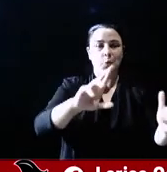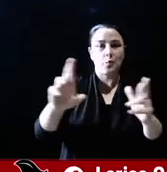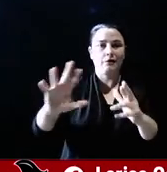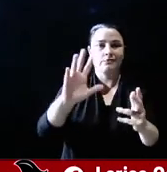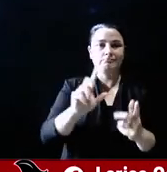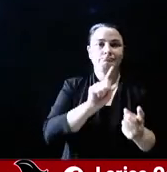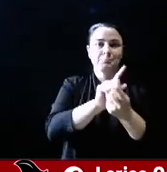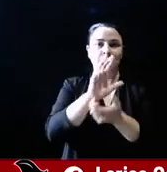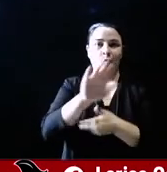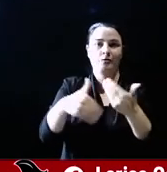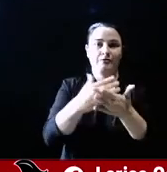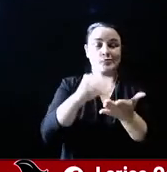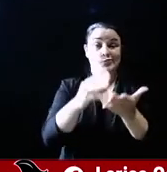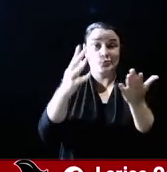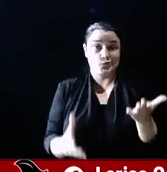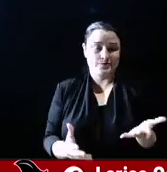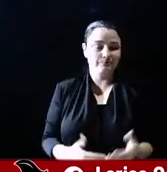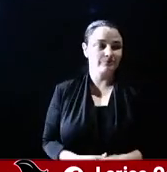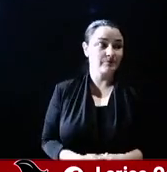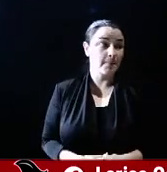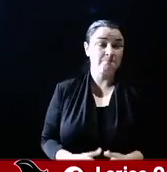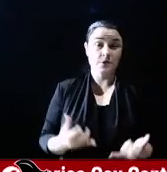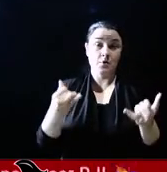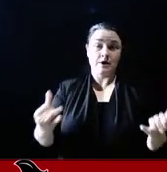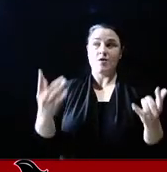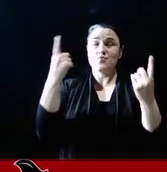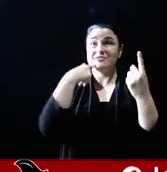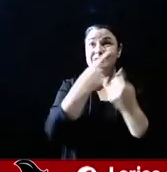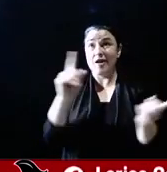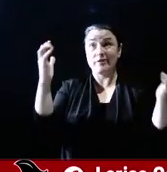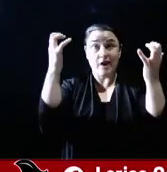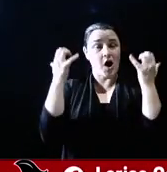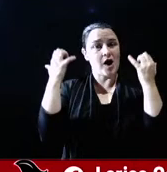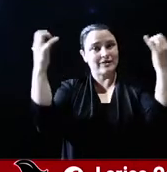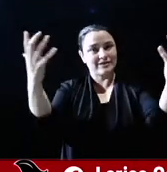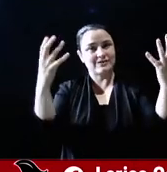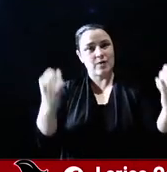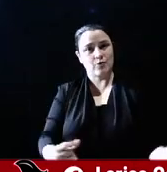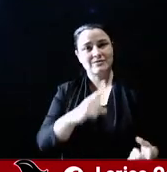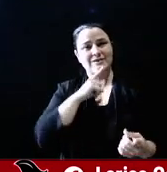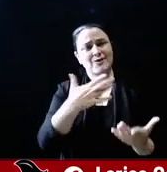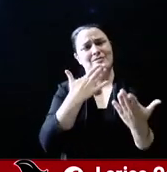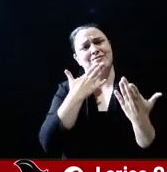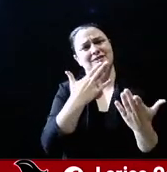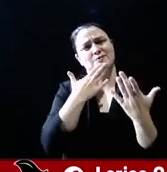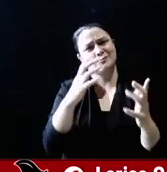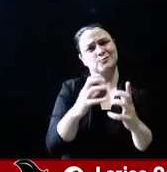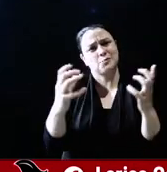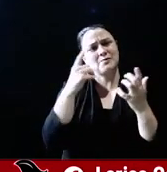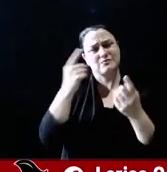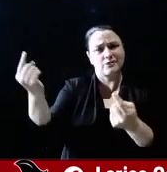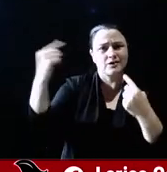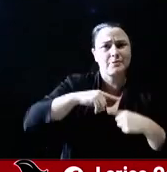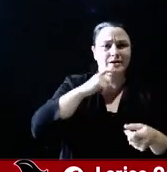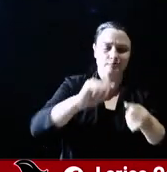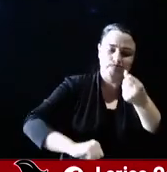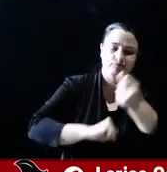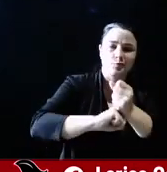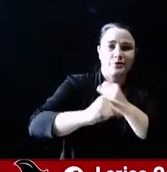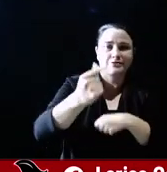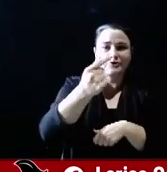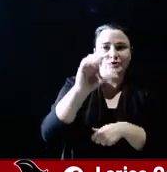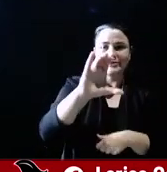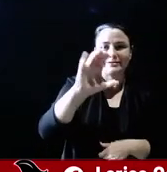at this time. Just want to give to the audience a heartfelt thank you for coming out and supporting GCM and